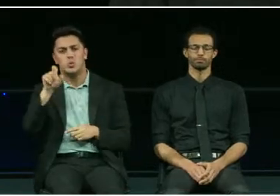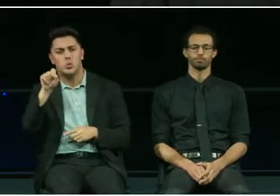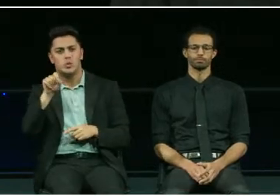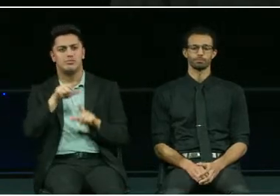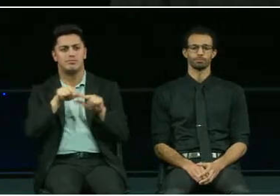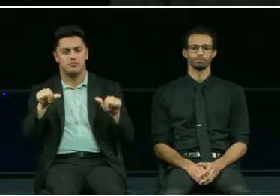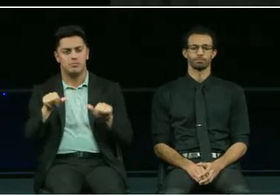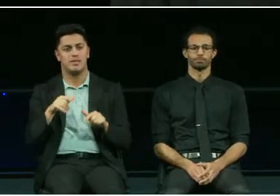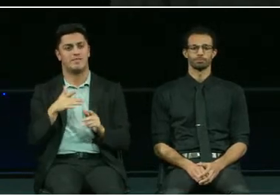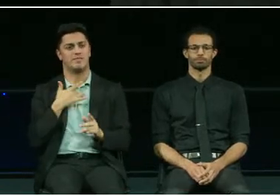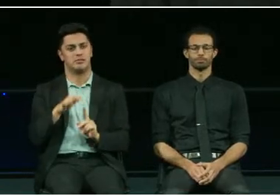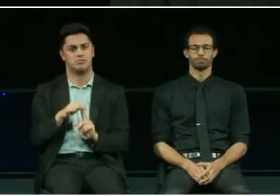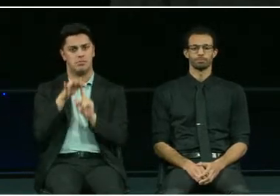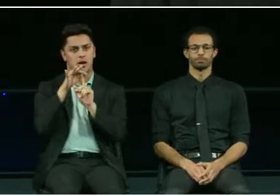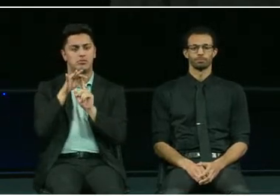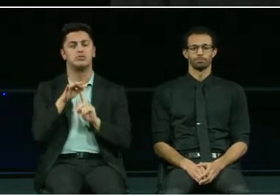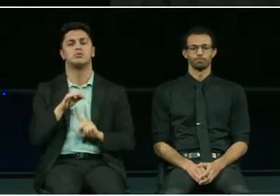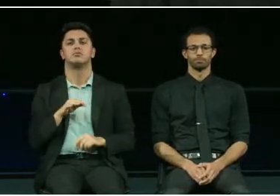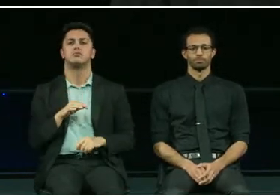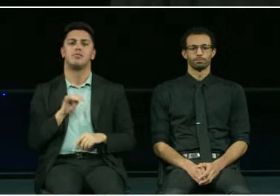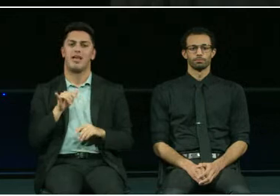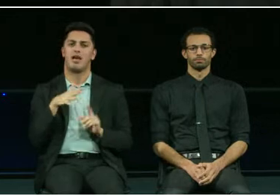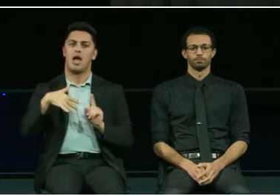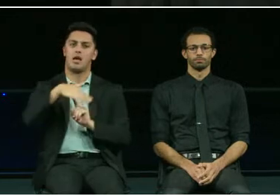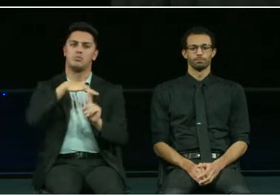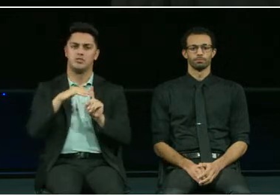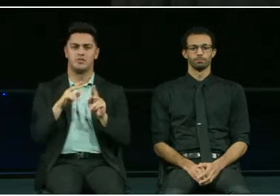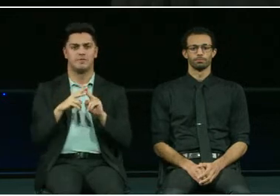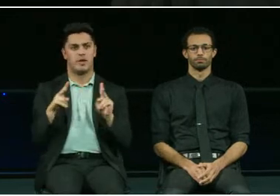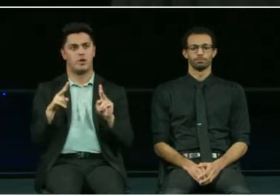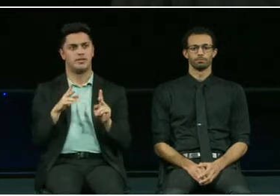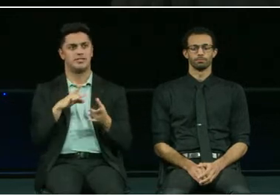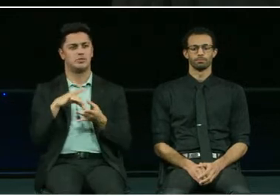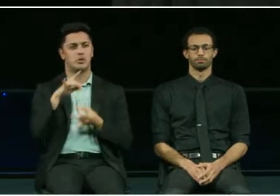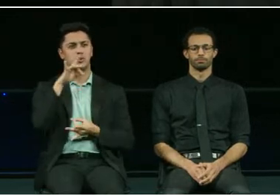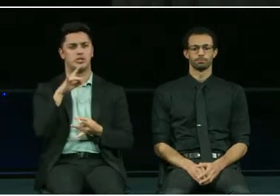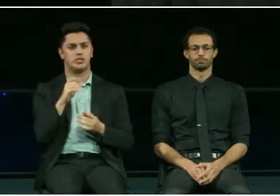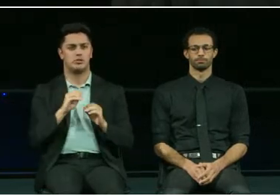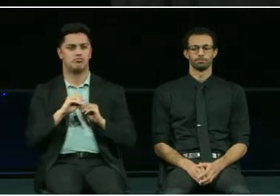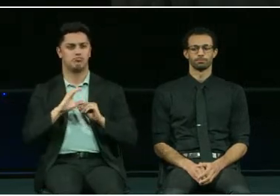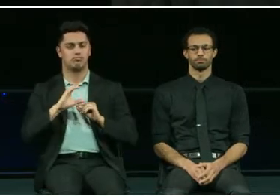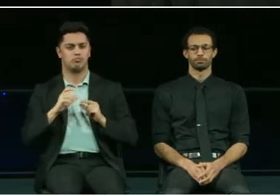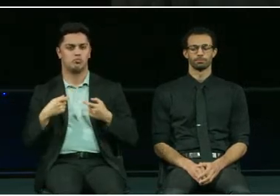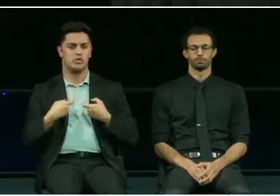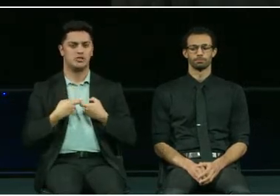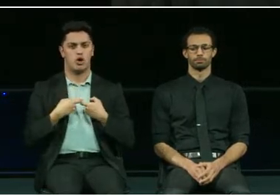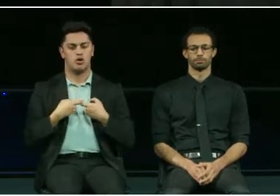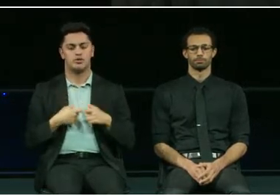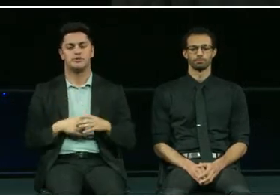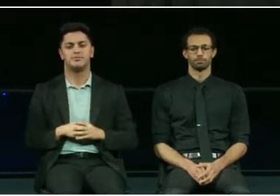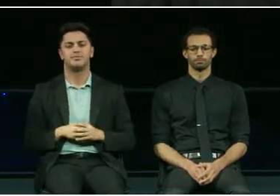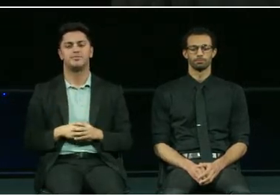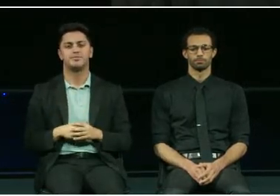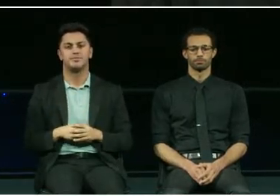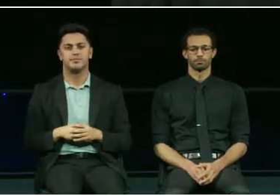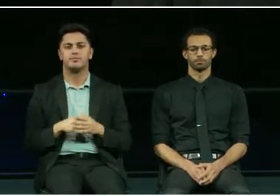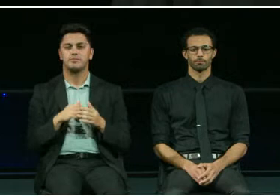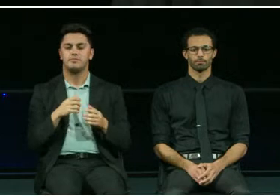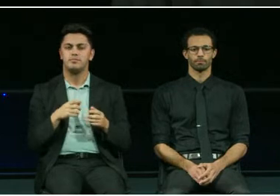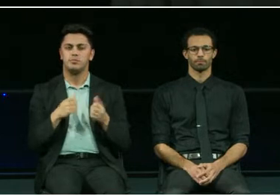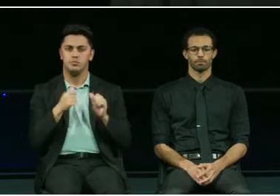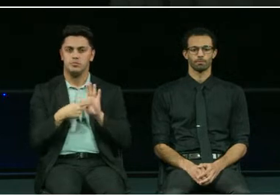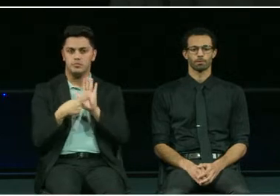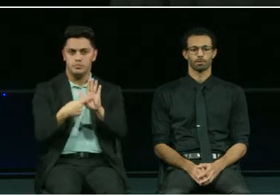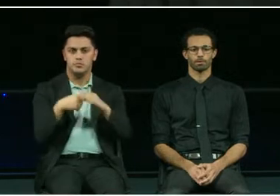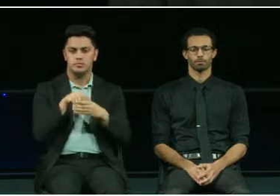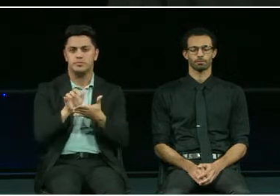kind of feel this atmosphere that, you know, quite spiritually charged. And we tried to show it in the film